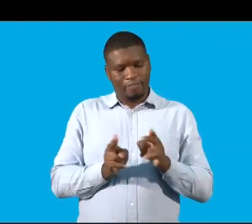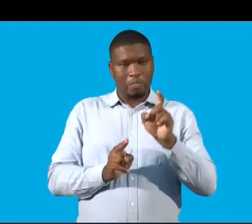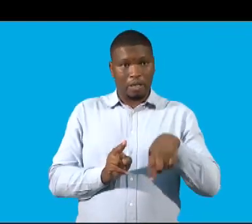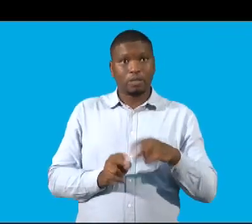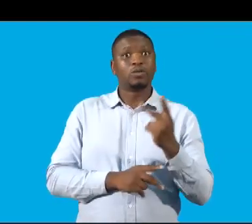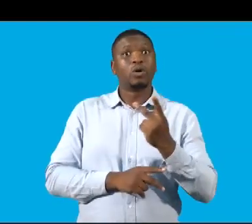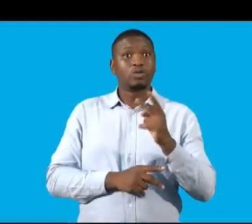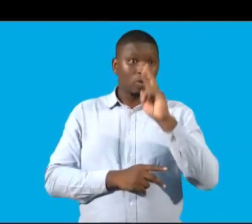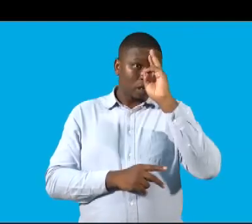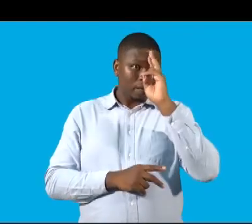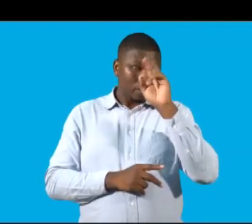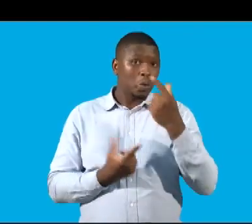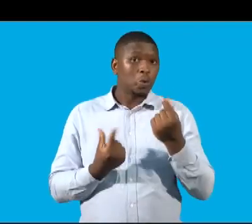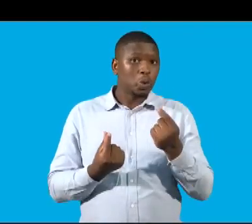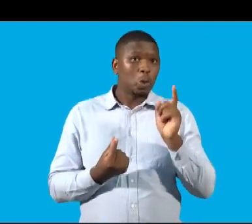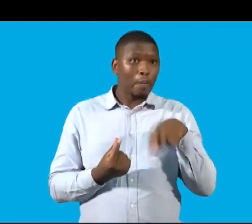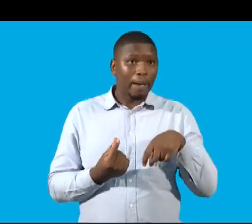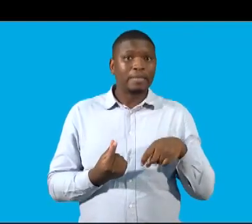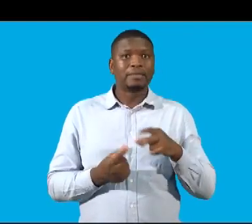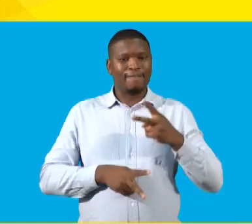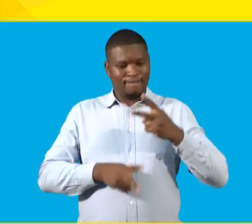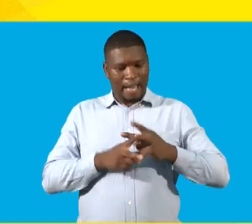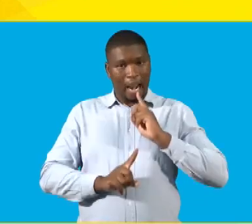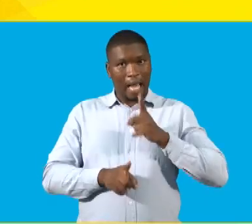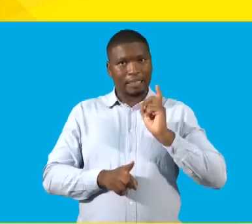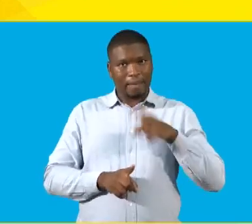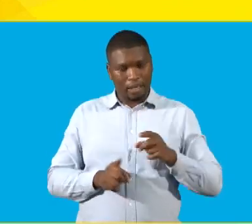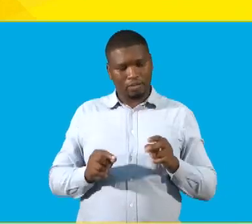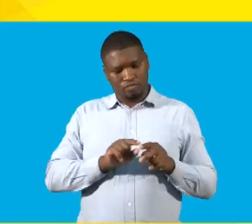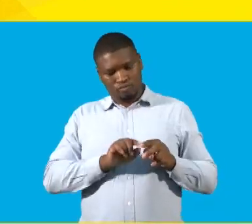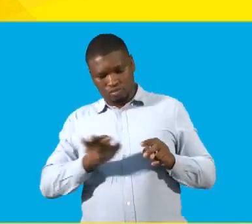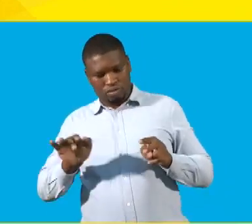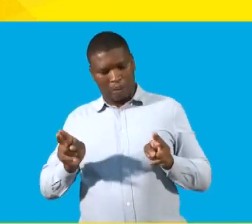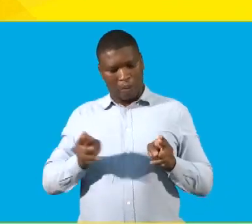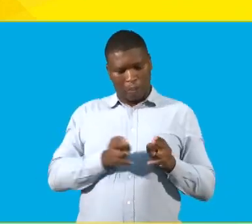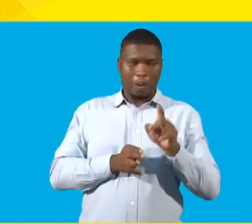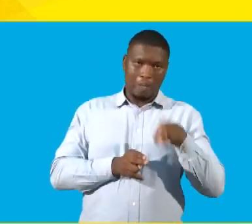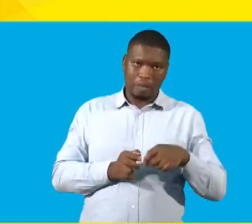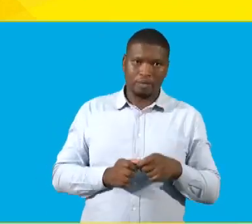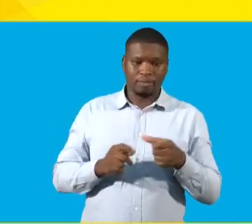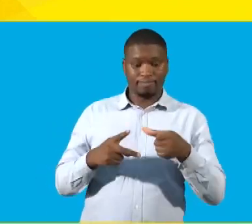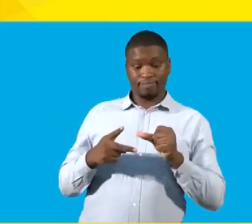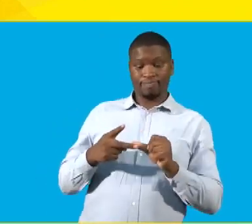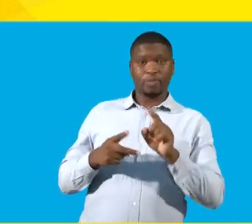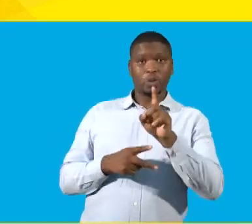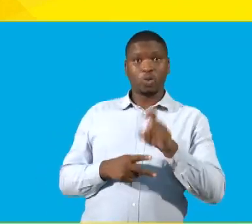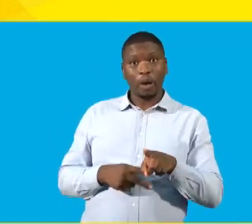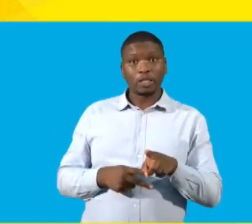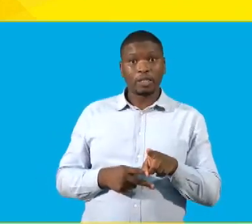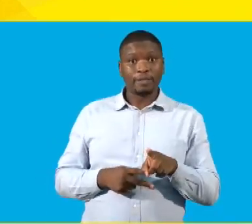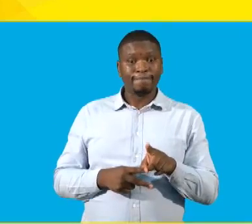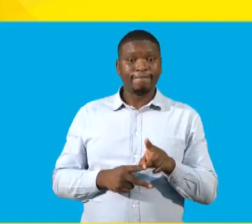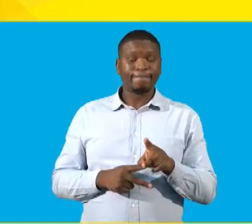off already. And of course, we only round off when we get to the final answer. Let's look at the next